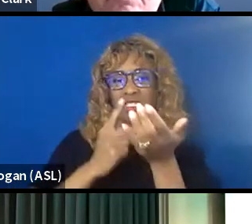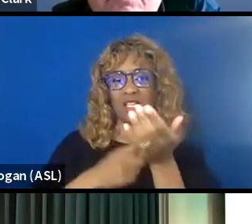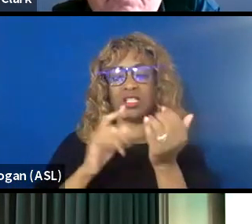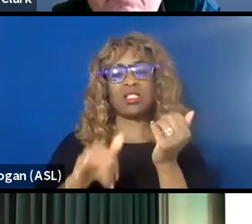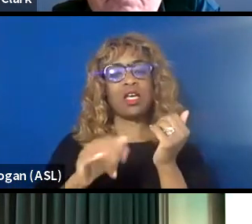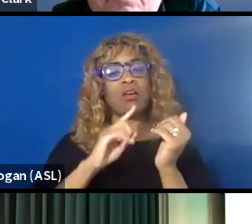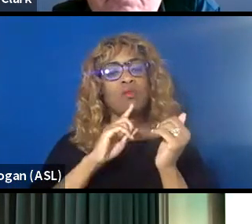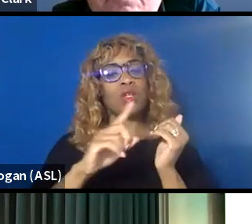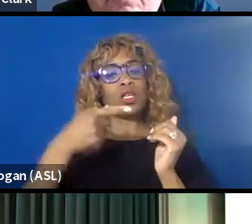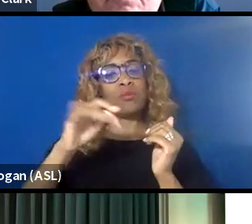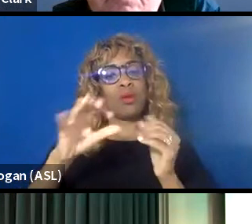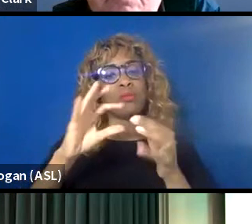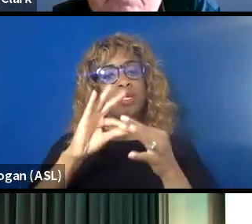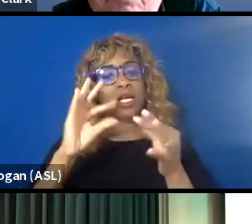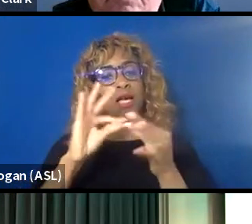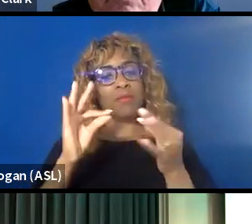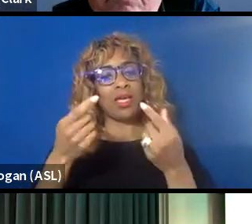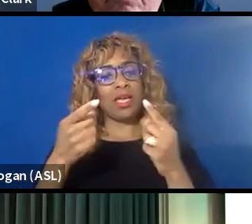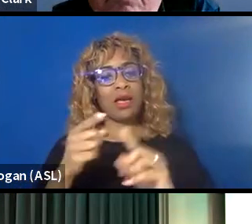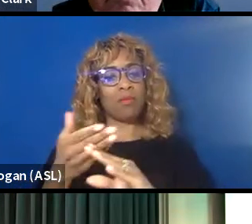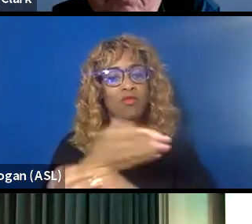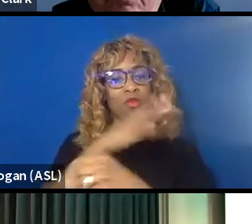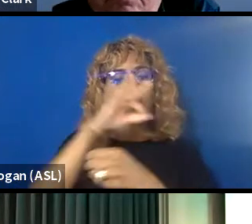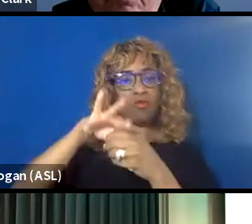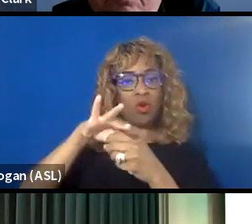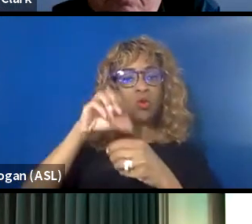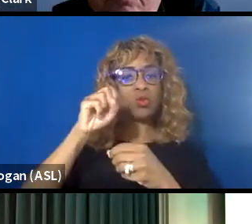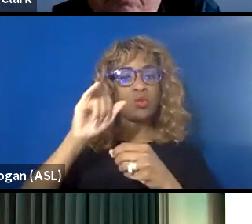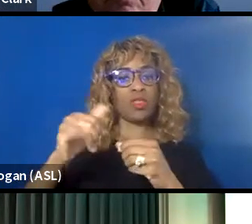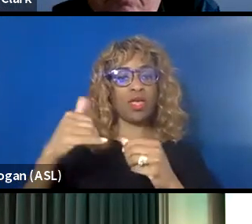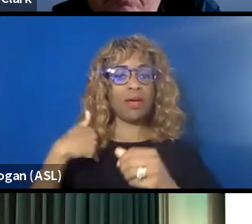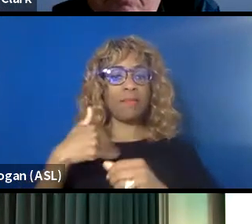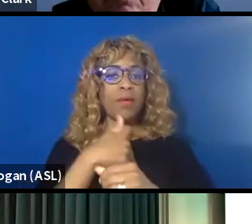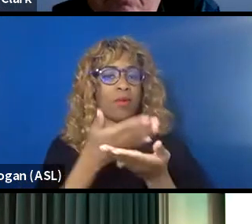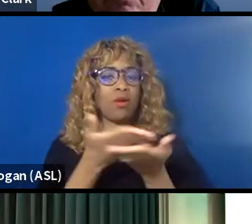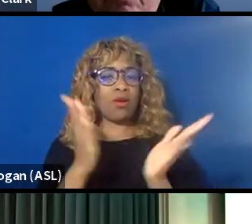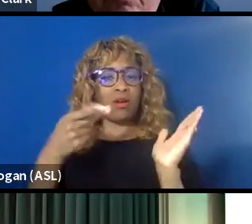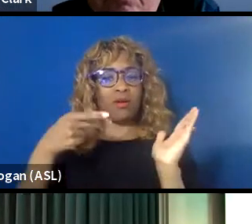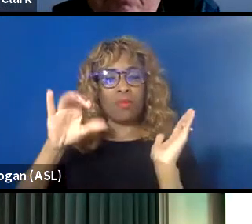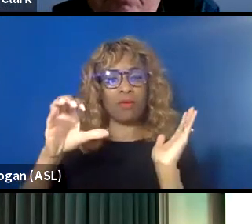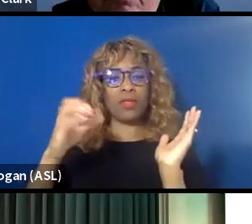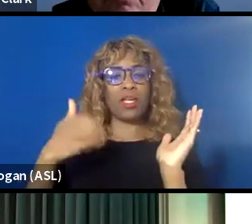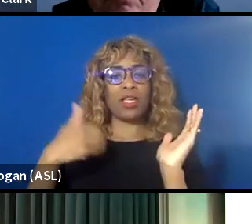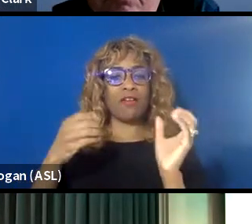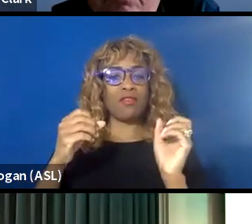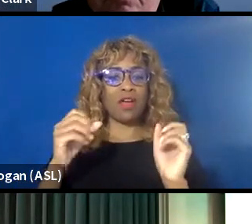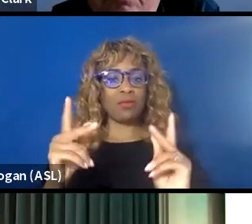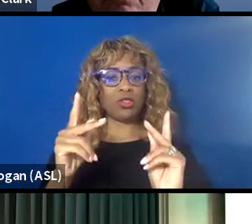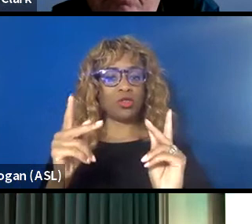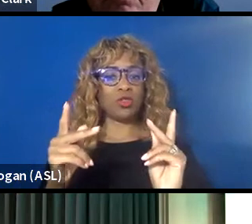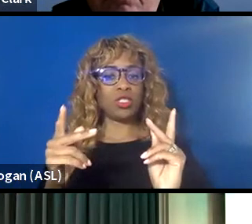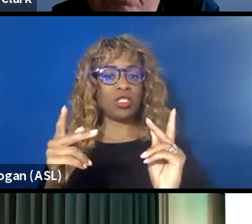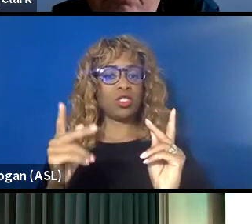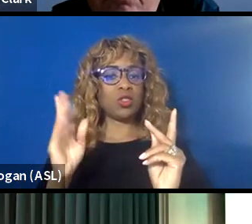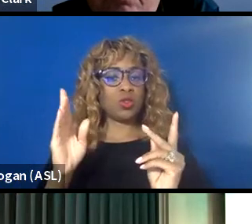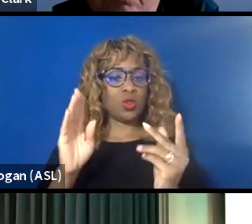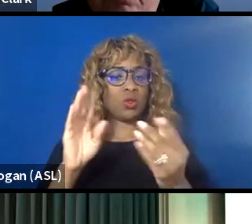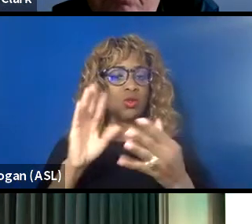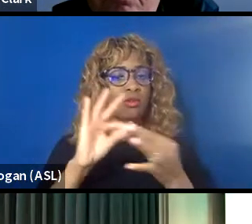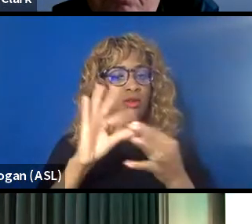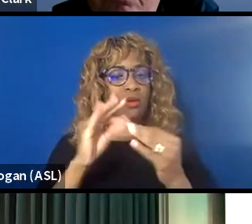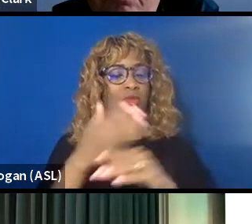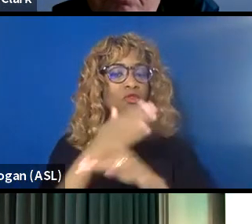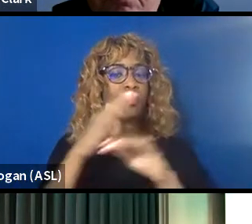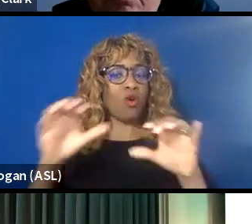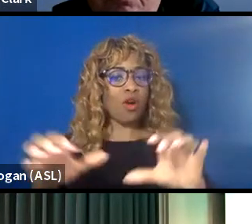generally public comment occurs prior to voting so that members of the public have the opportunity to opine prior to an action being taken on